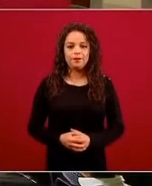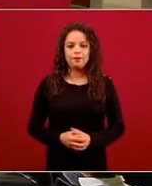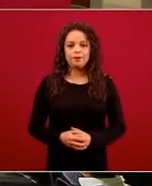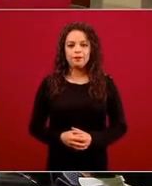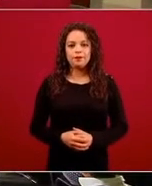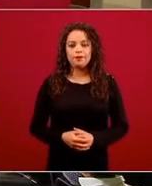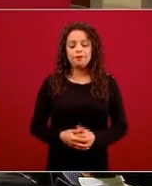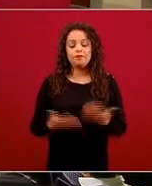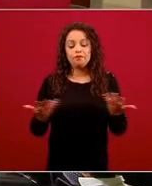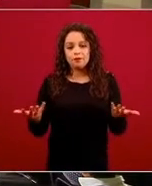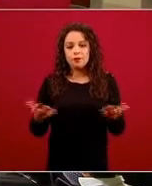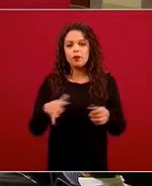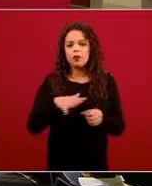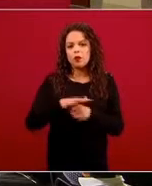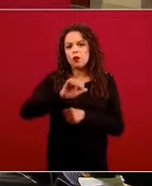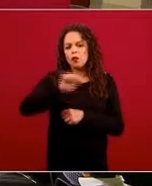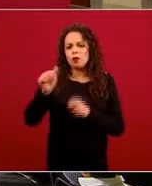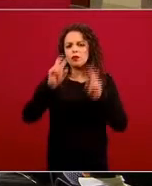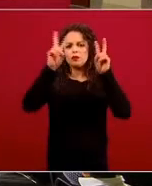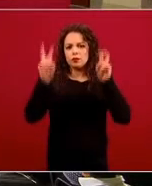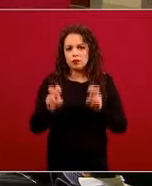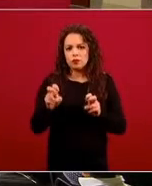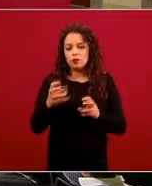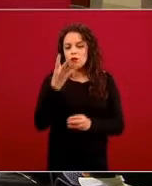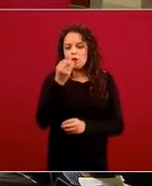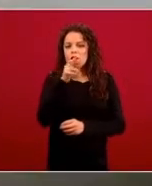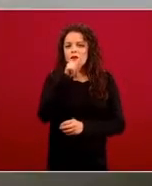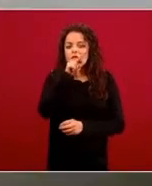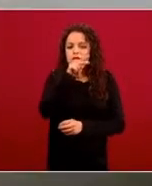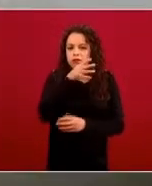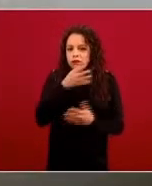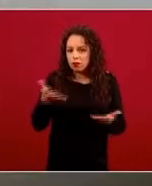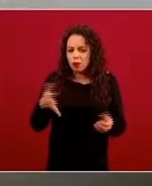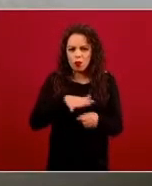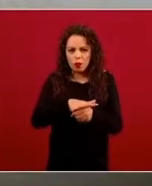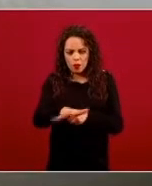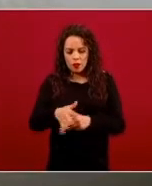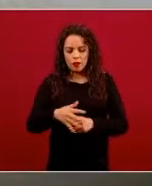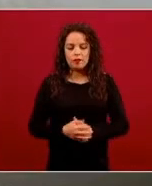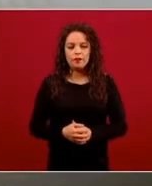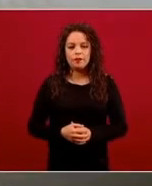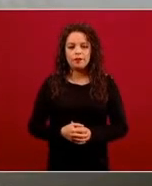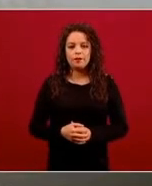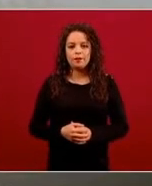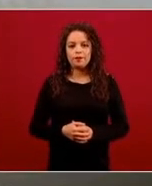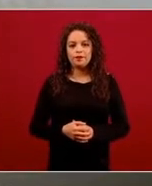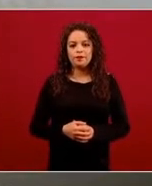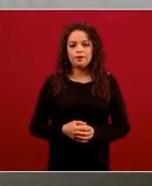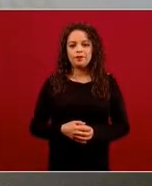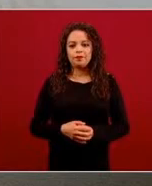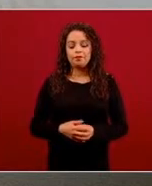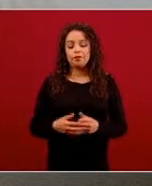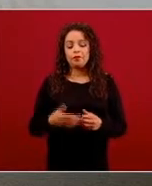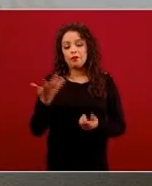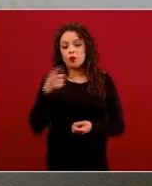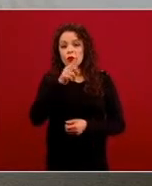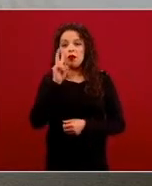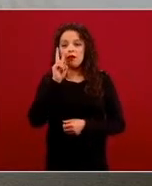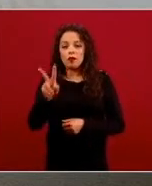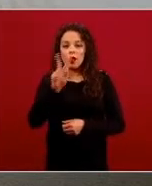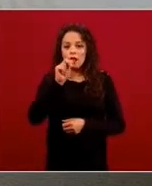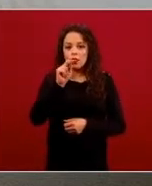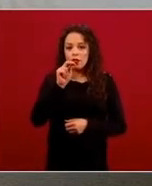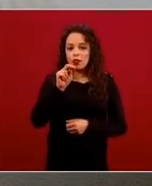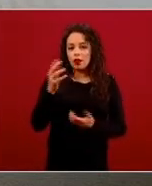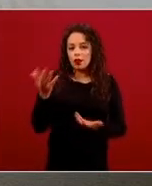the relatives of these patients. Now, this is a subject that also generates a lot of